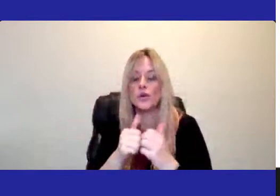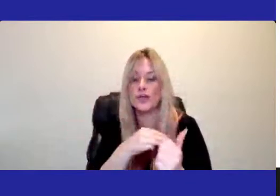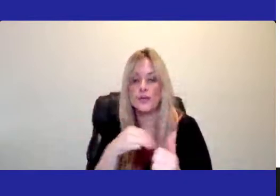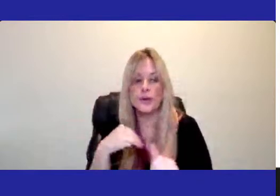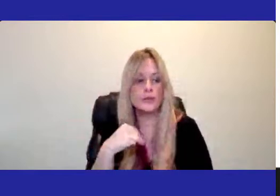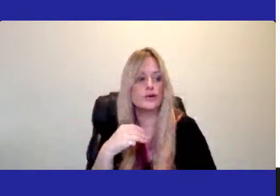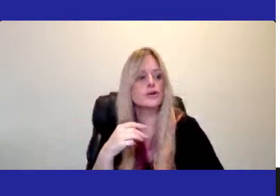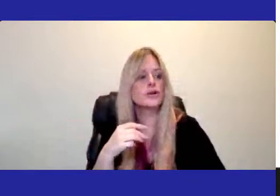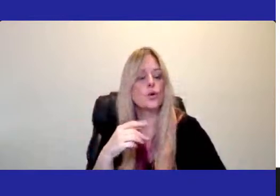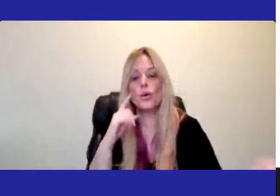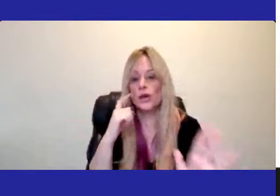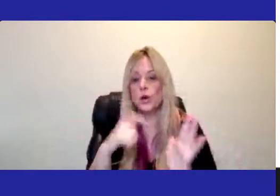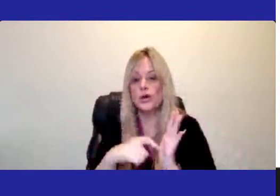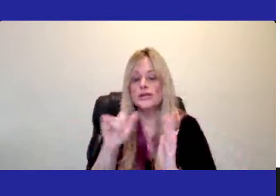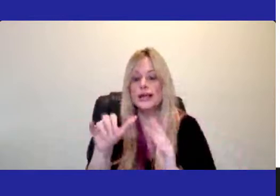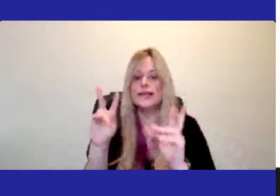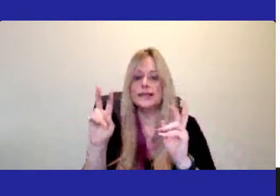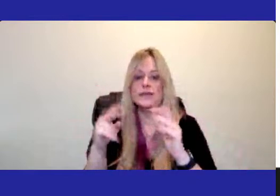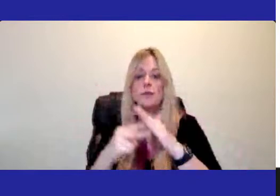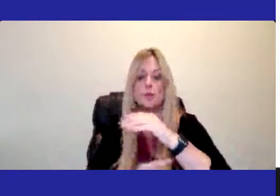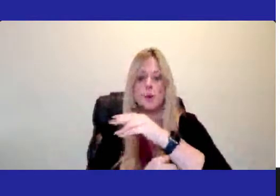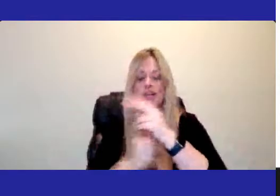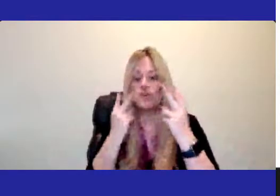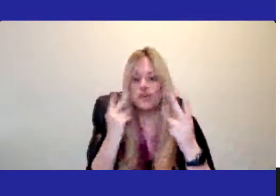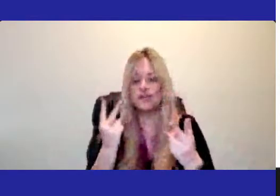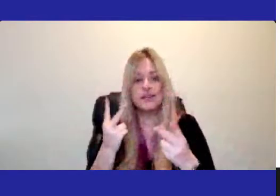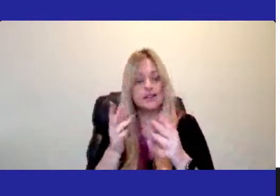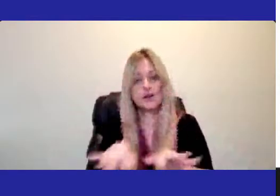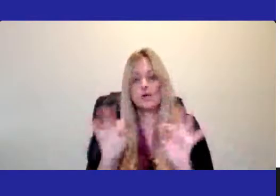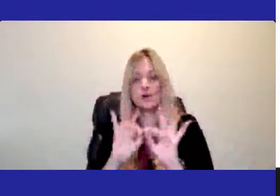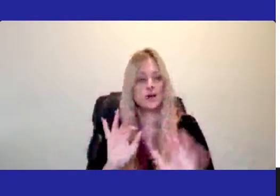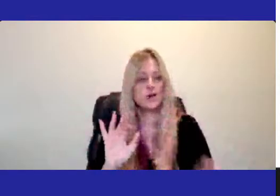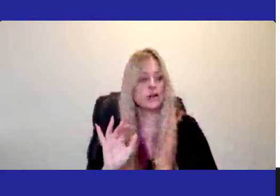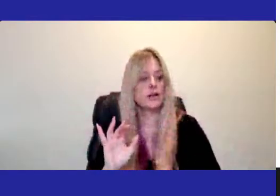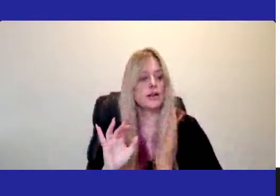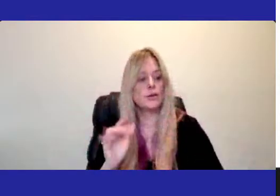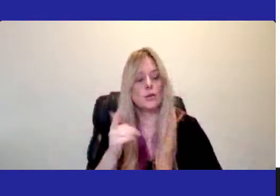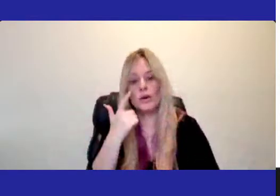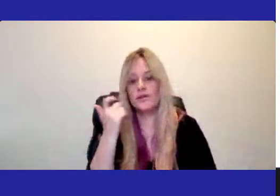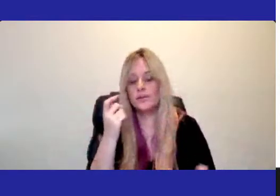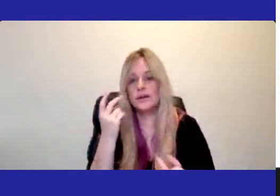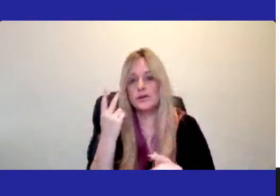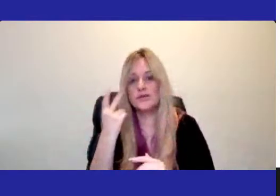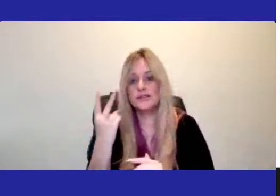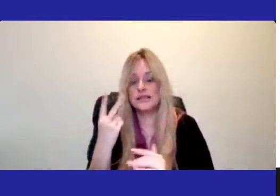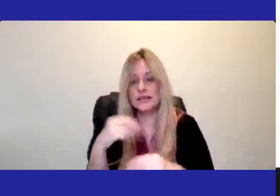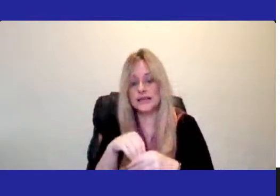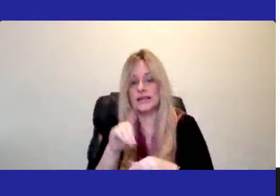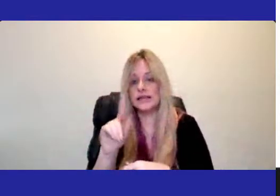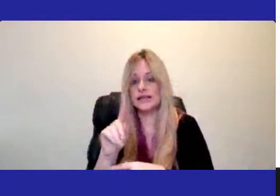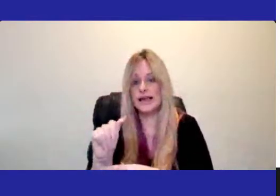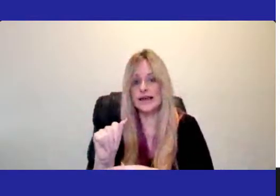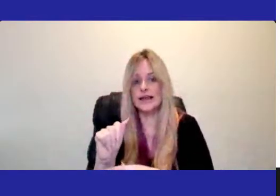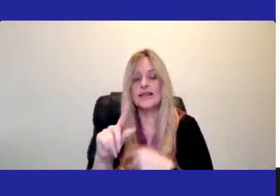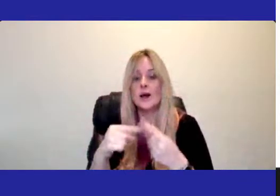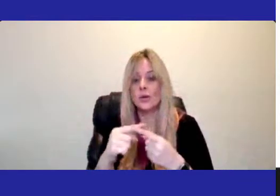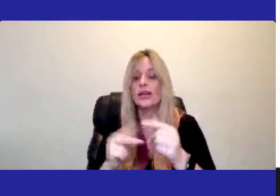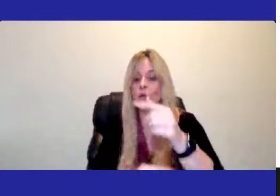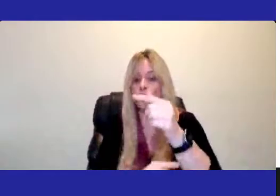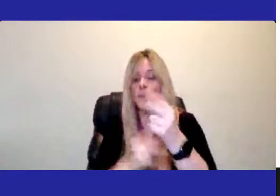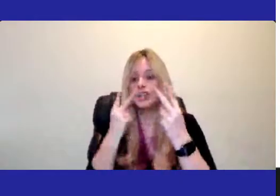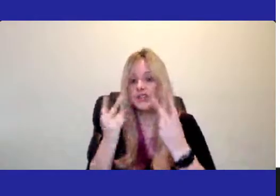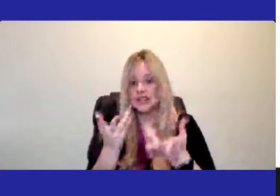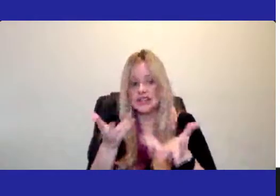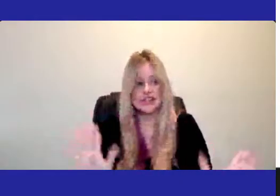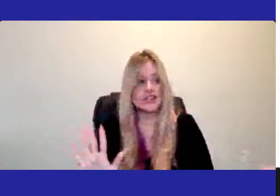seen that these bridge visits are critical because we've seen through our data that once a bridge visit is completed,